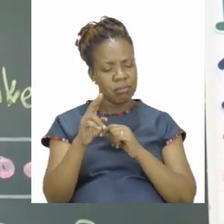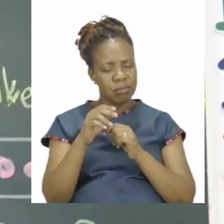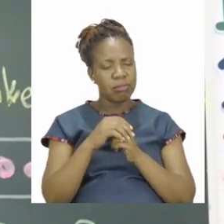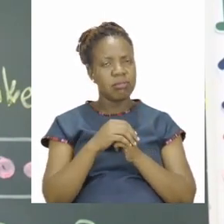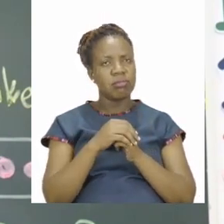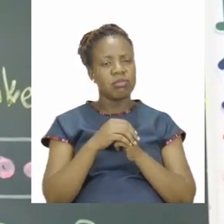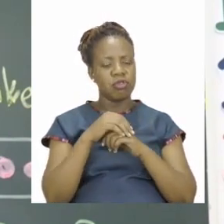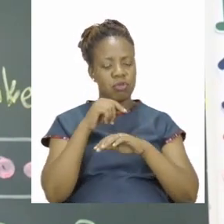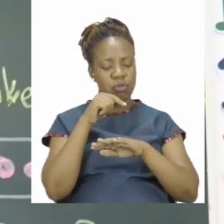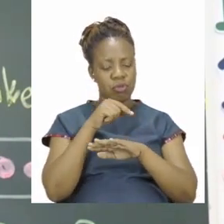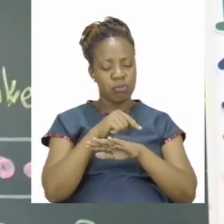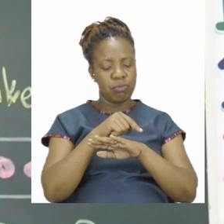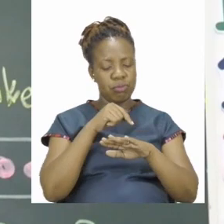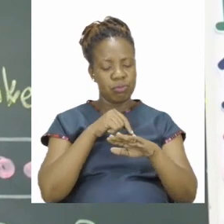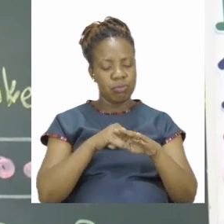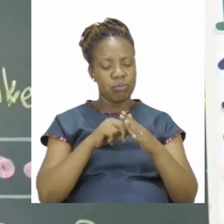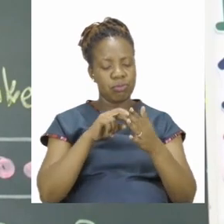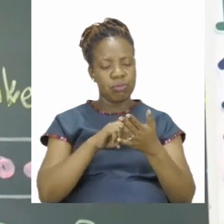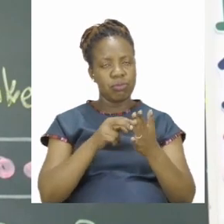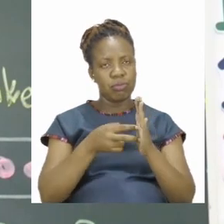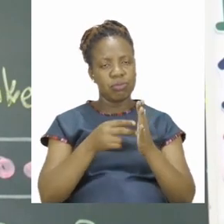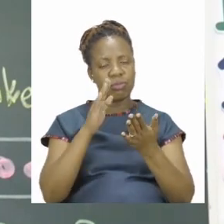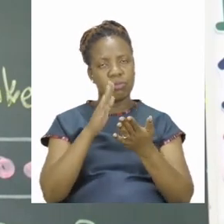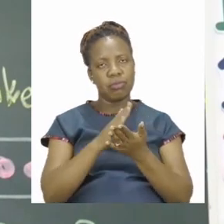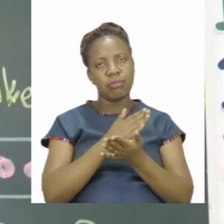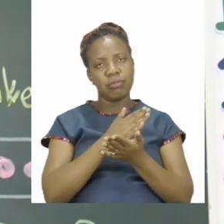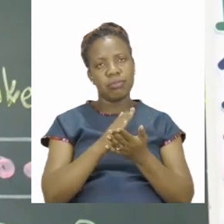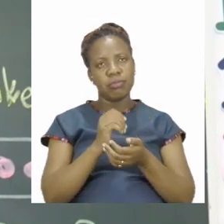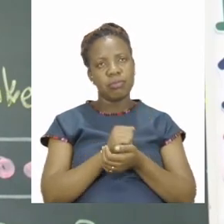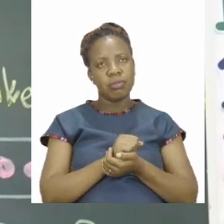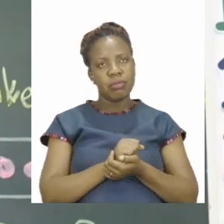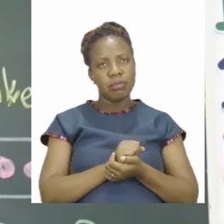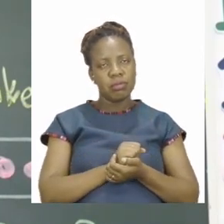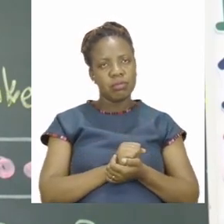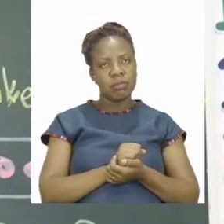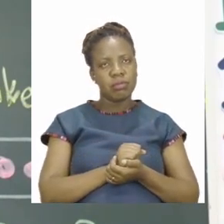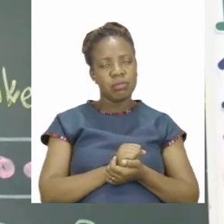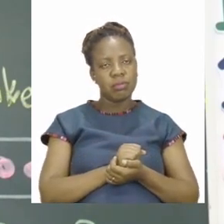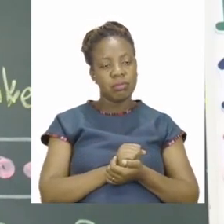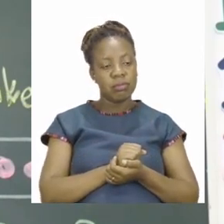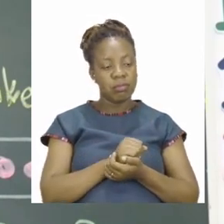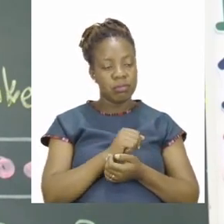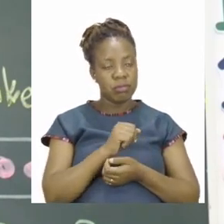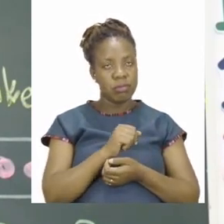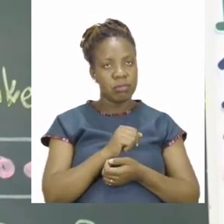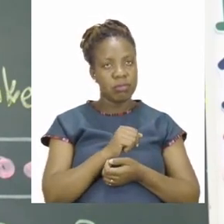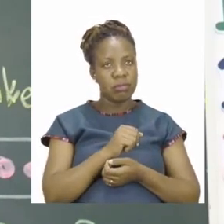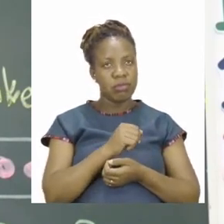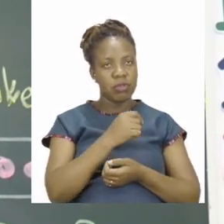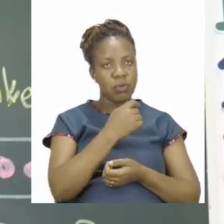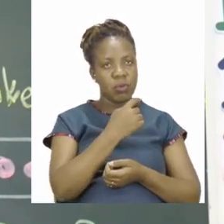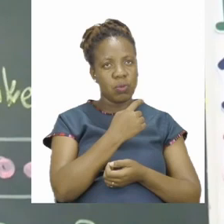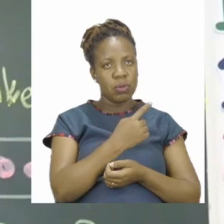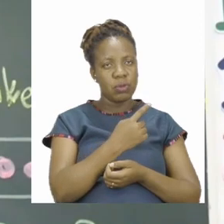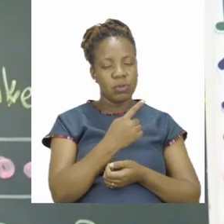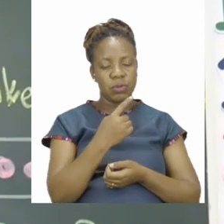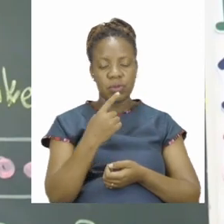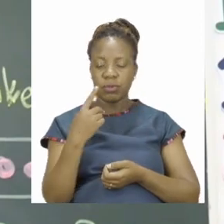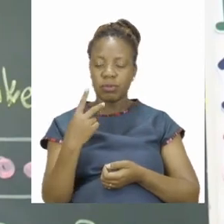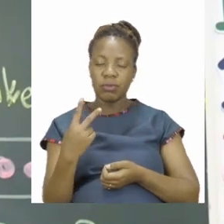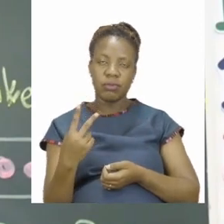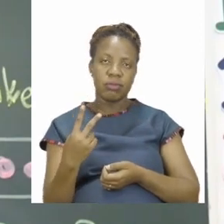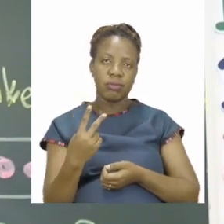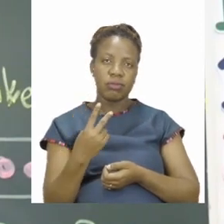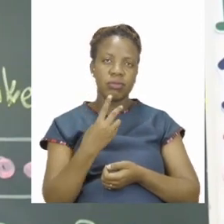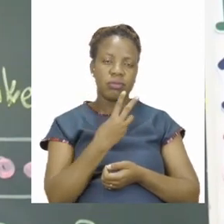is sharing. So we are going to say 24 sweets. Let's go. And sharing equally. 1,